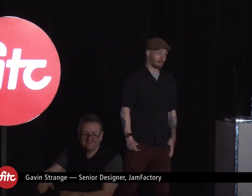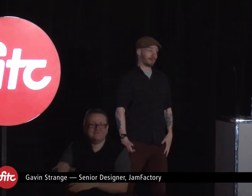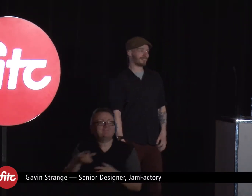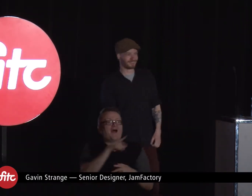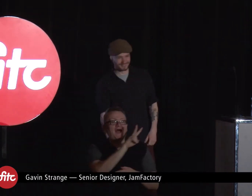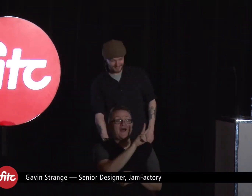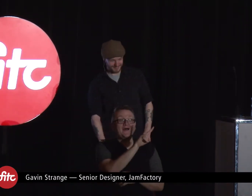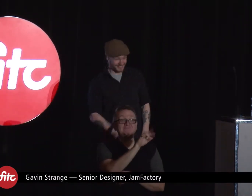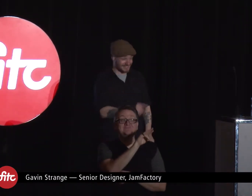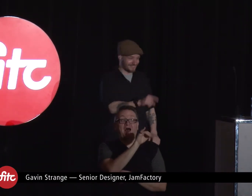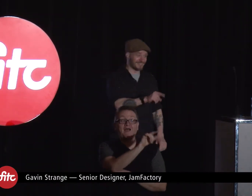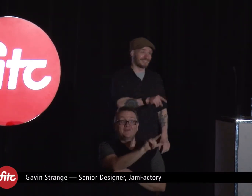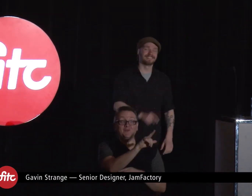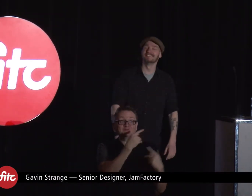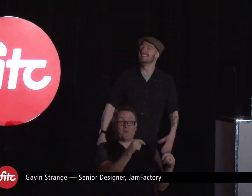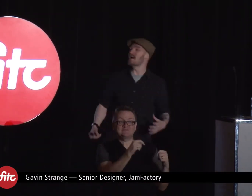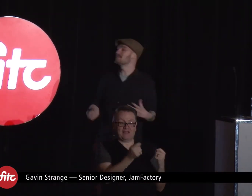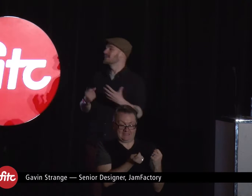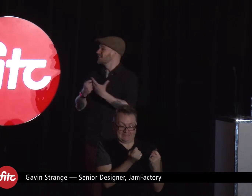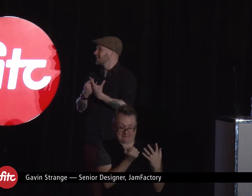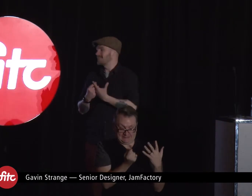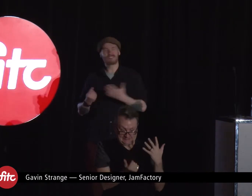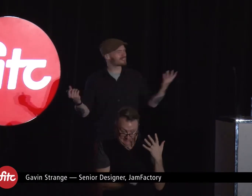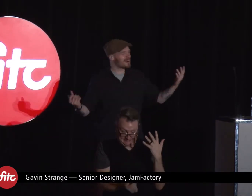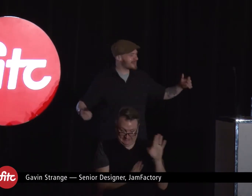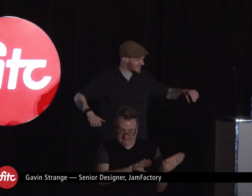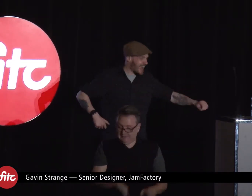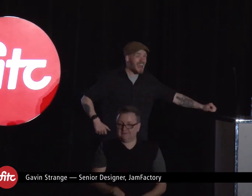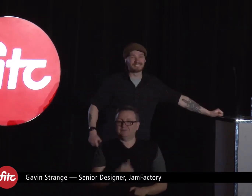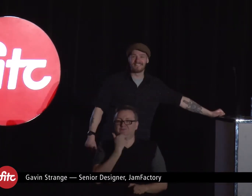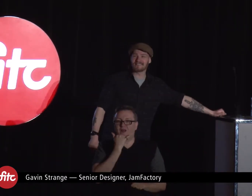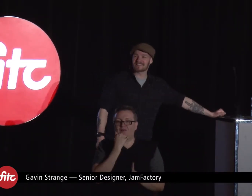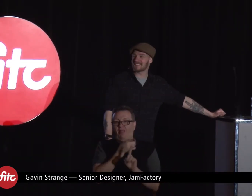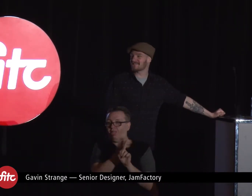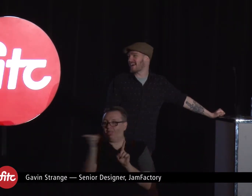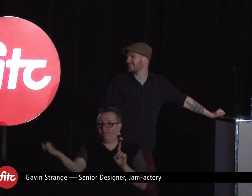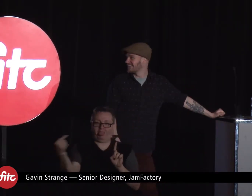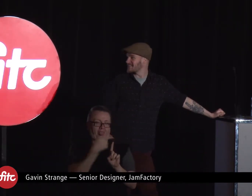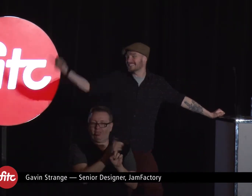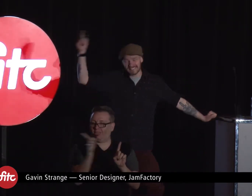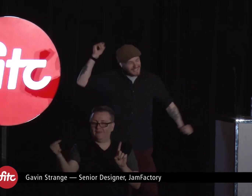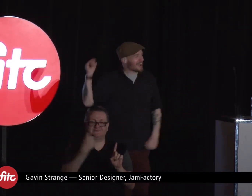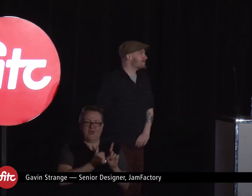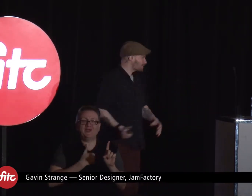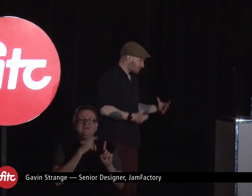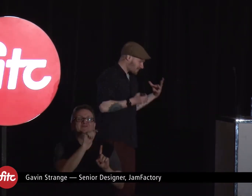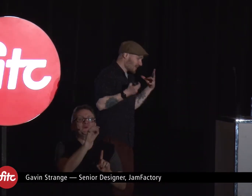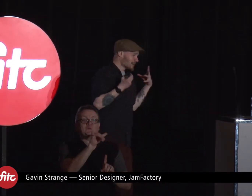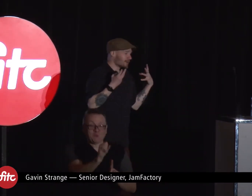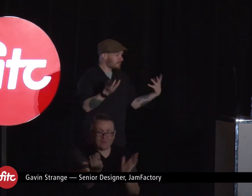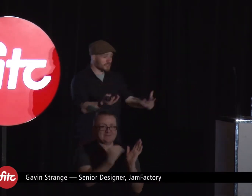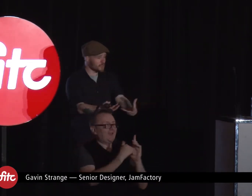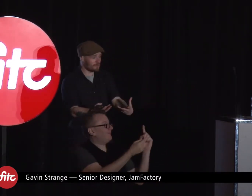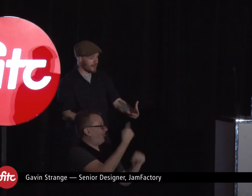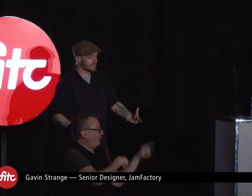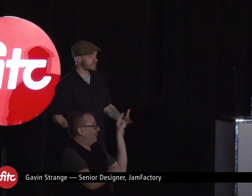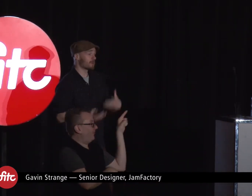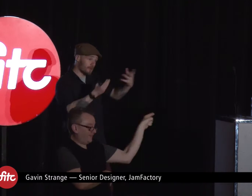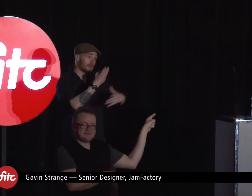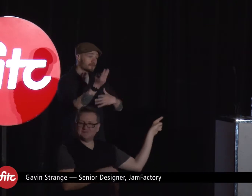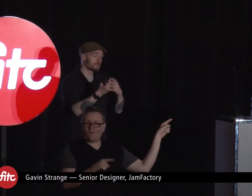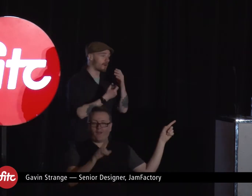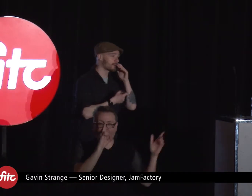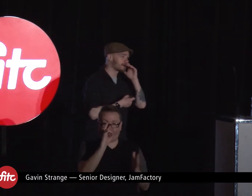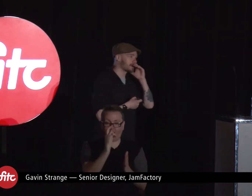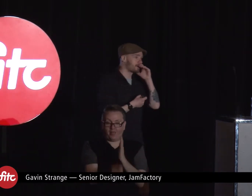quickly. Ooh, delete. I've got a topic again. What am I talking about? Toys. So I just sort of fell